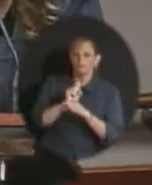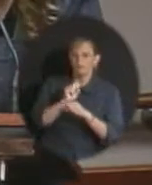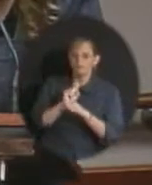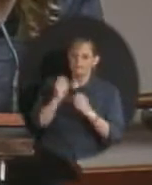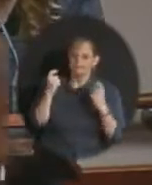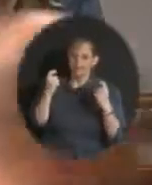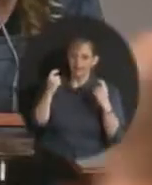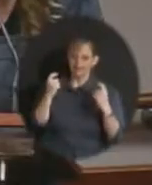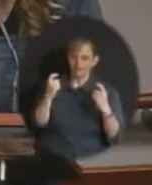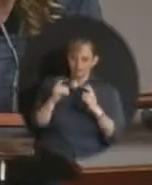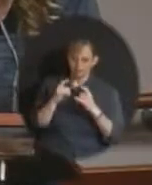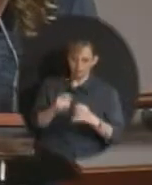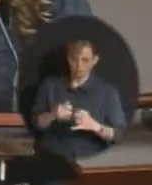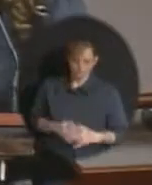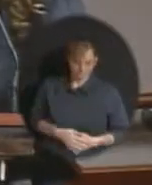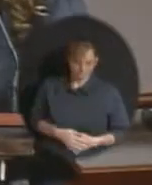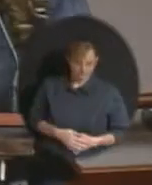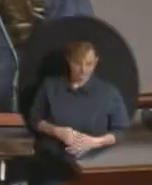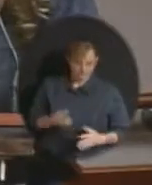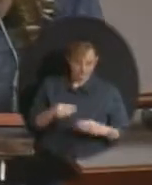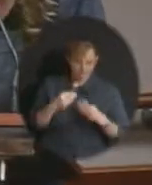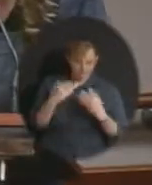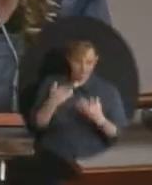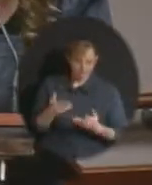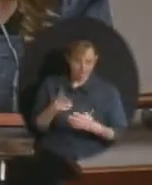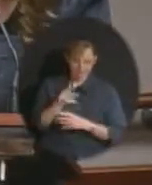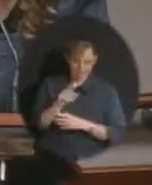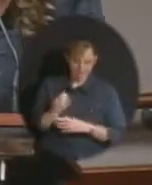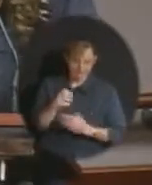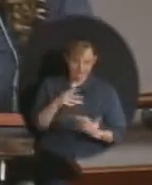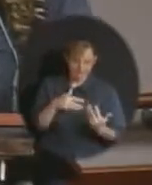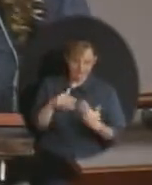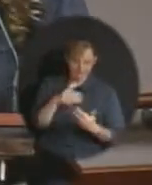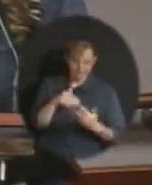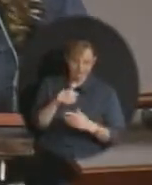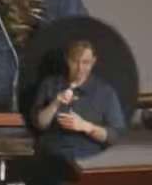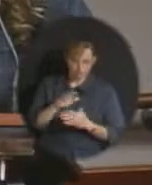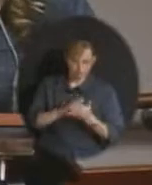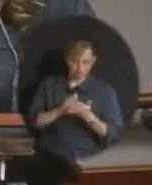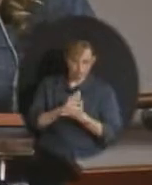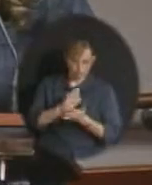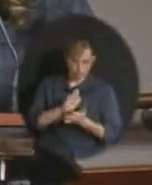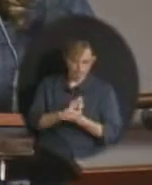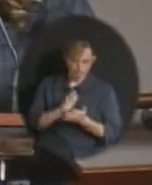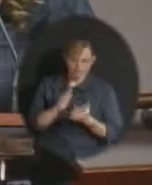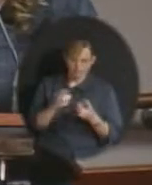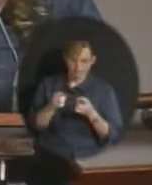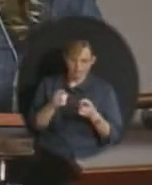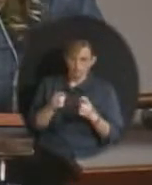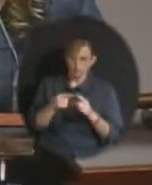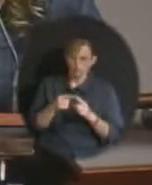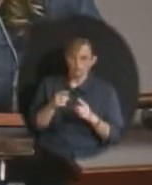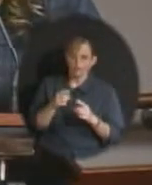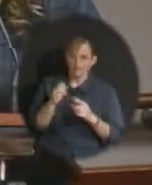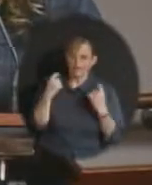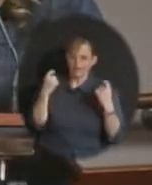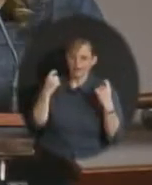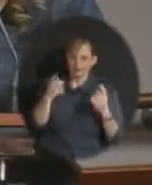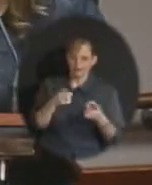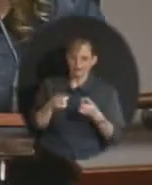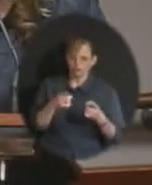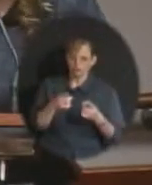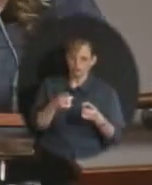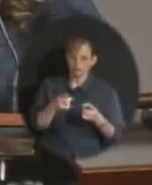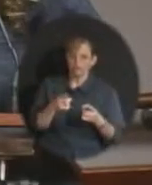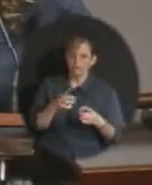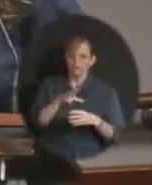Welcome, Jay. This award is presented by the Kansas Interscholastic Athletic Administrators Association to an athletic director in his or